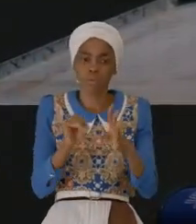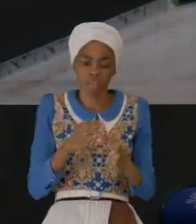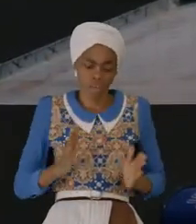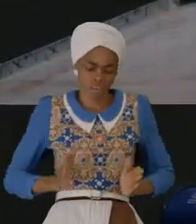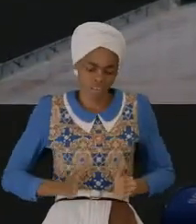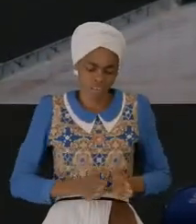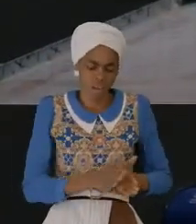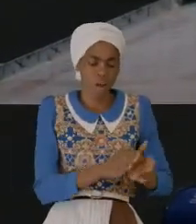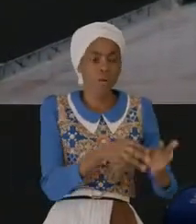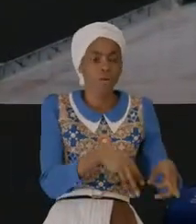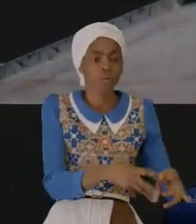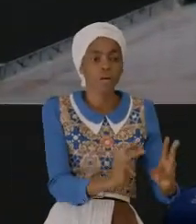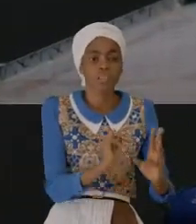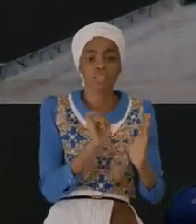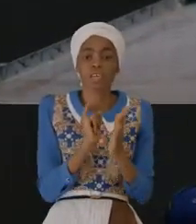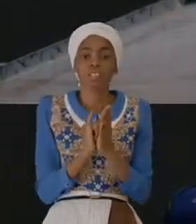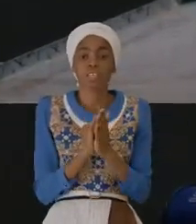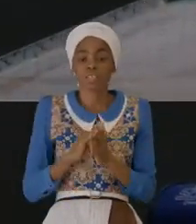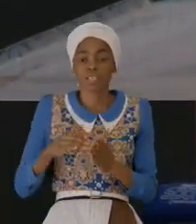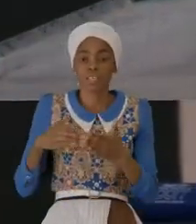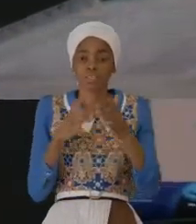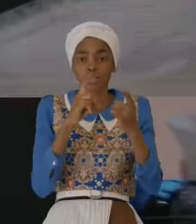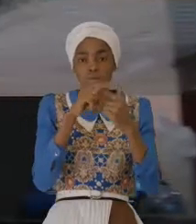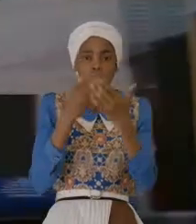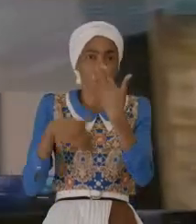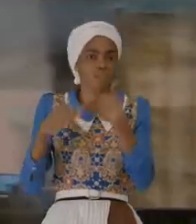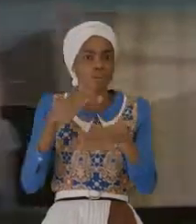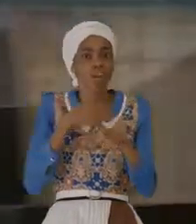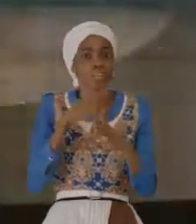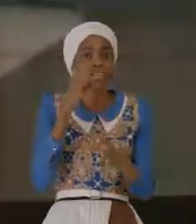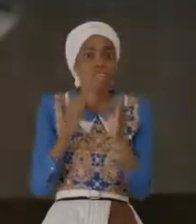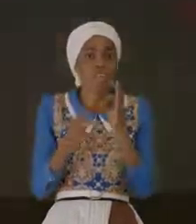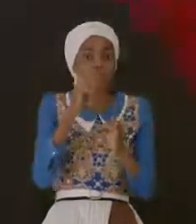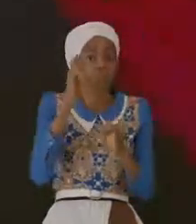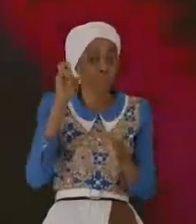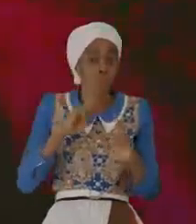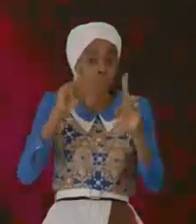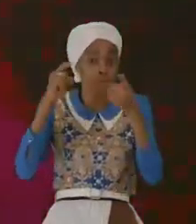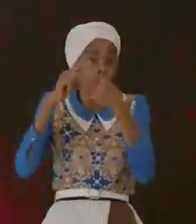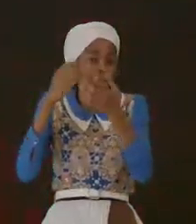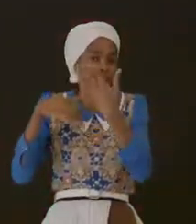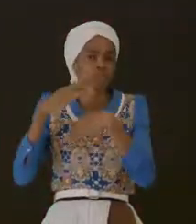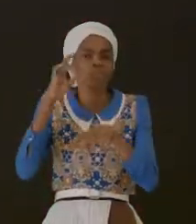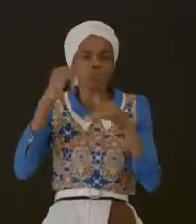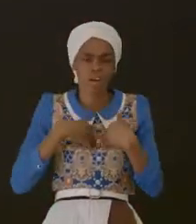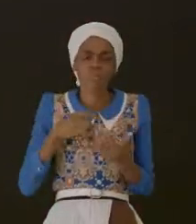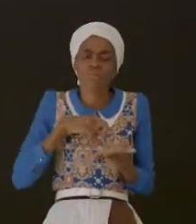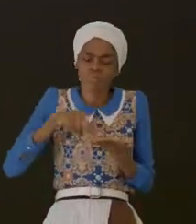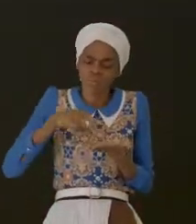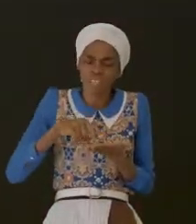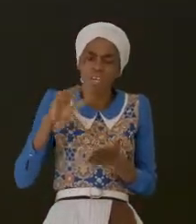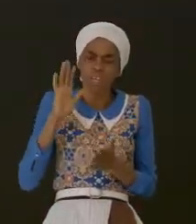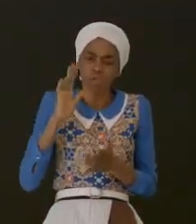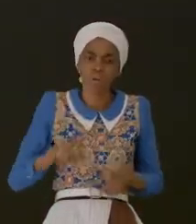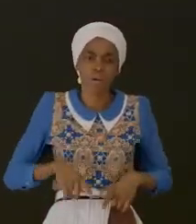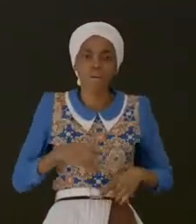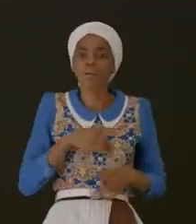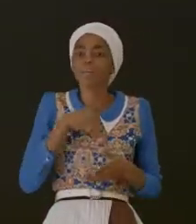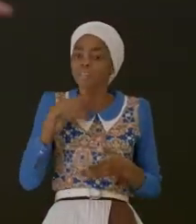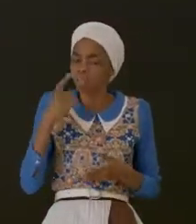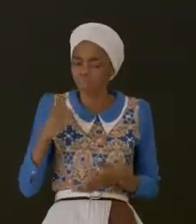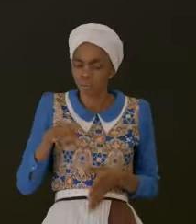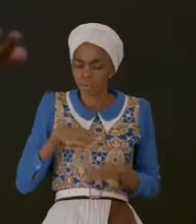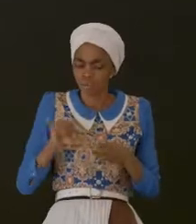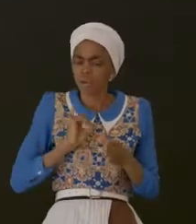that leads to heaven and if you're going to get to heaven you must re-examine your life do I have the real thing